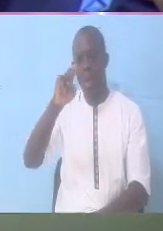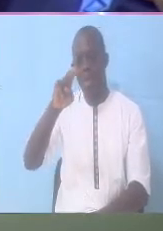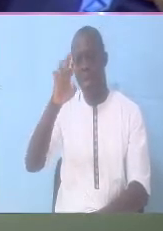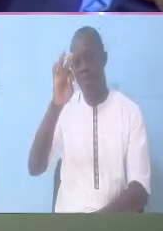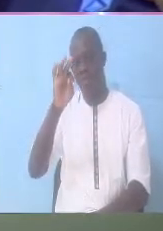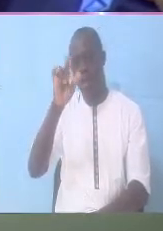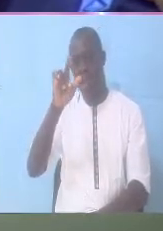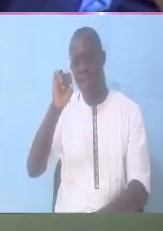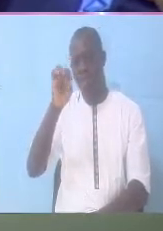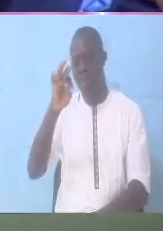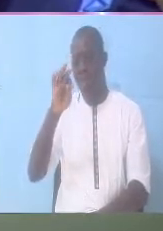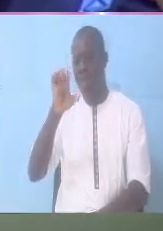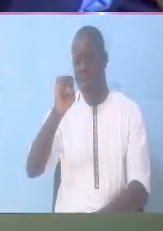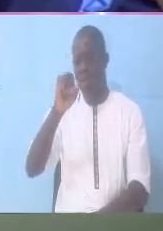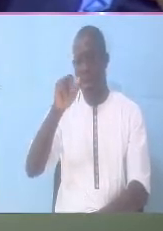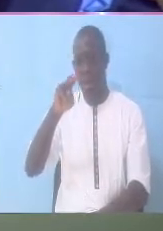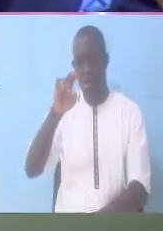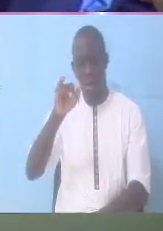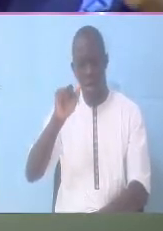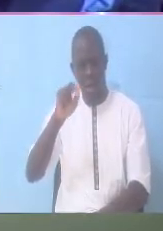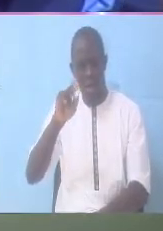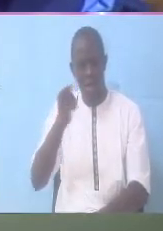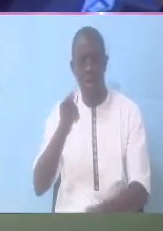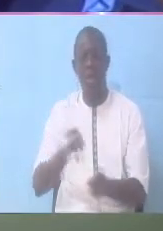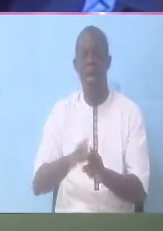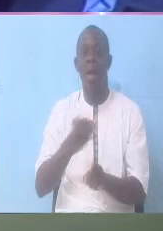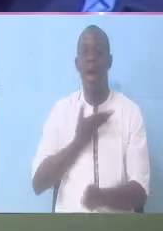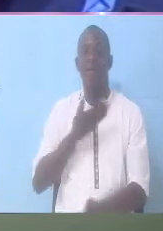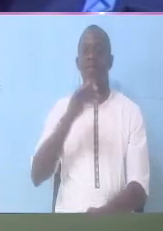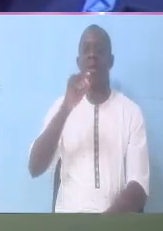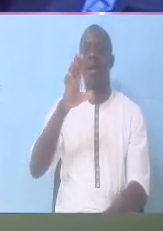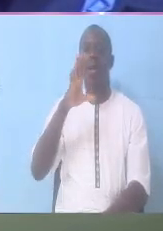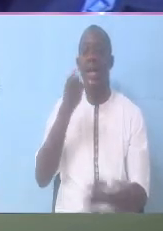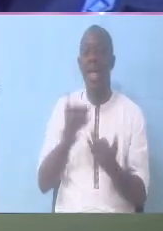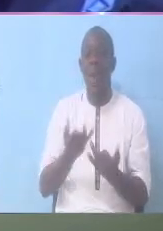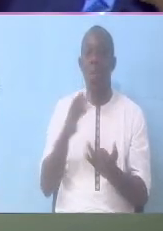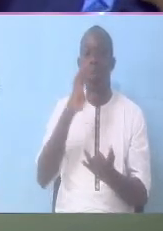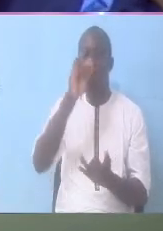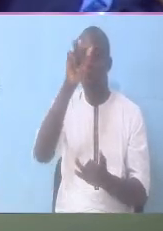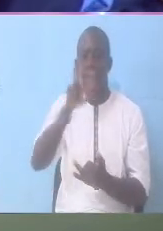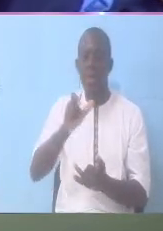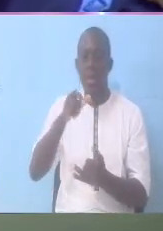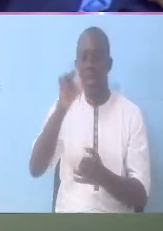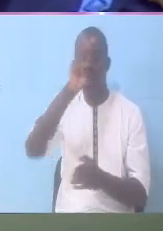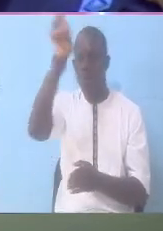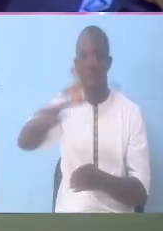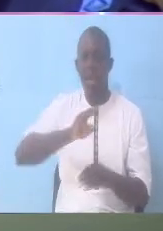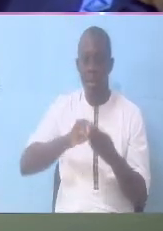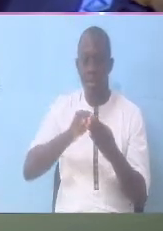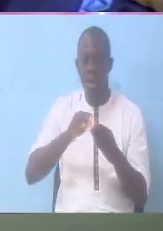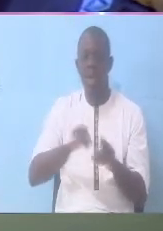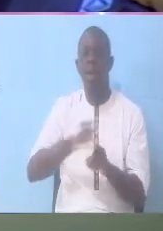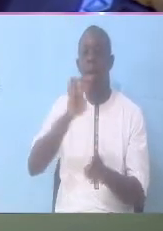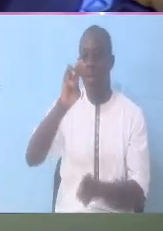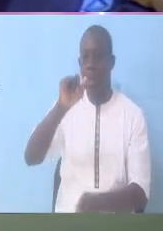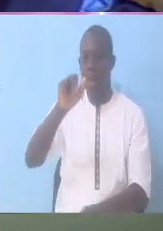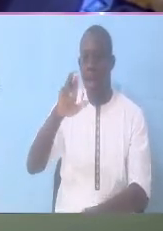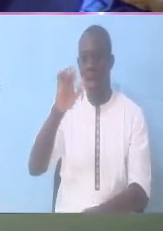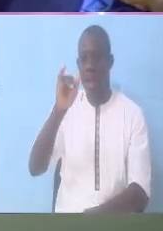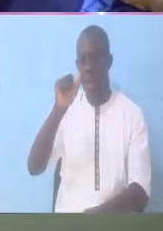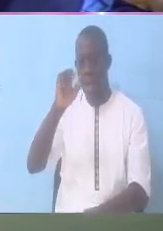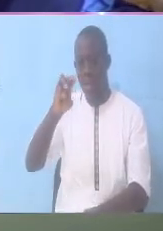Sanyang. Mariama Jack Dentin. Mariam Jack Dentin. Modu Kadi